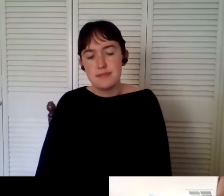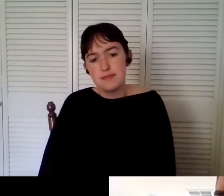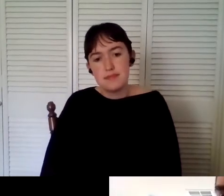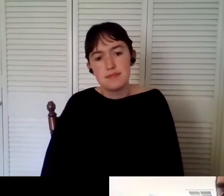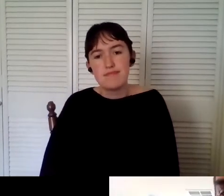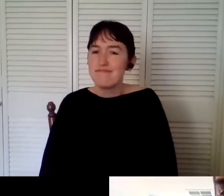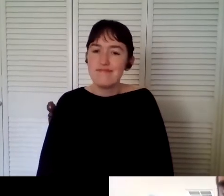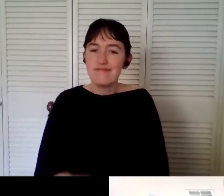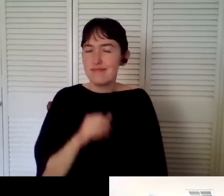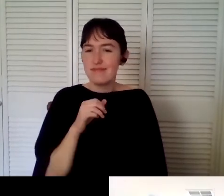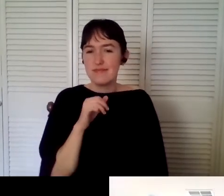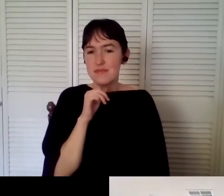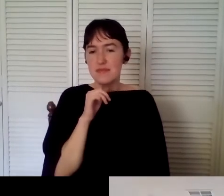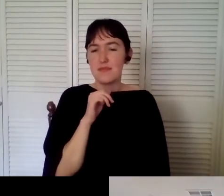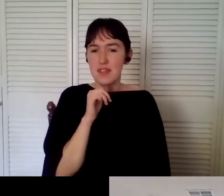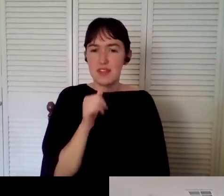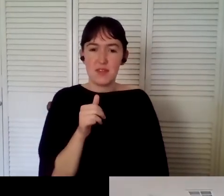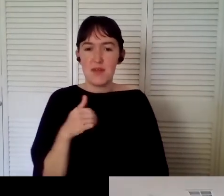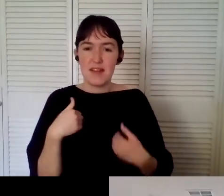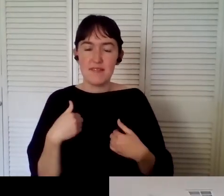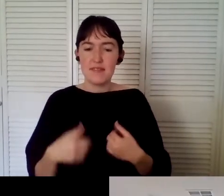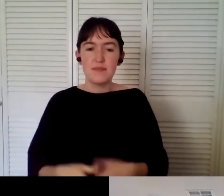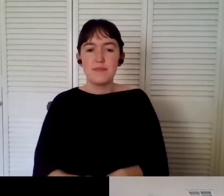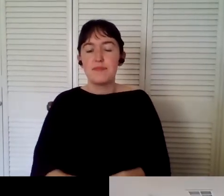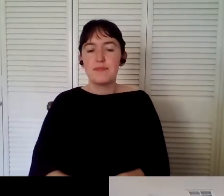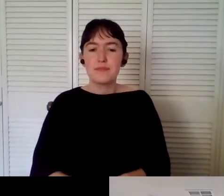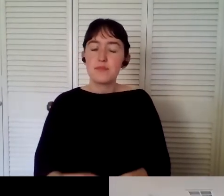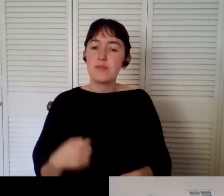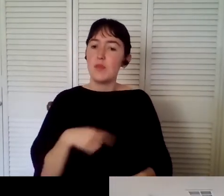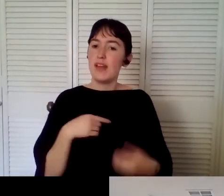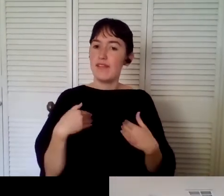Not quite. Okay, so we do have some evidence of like